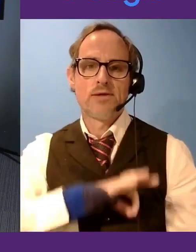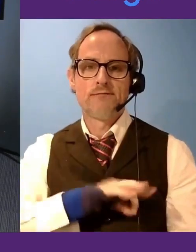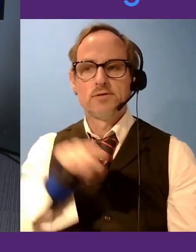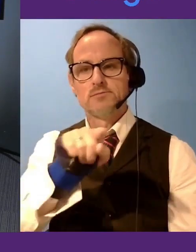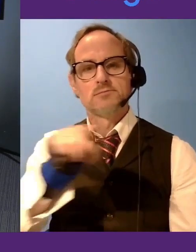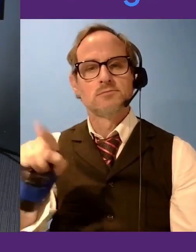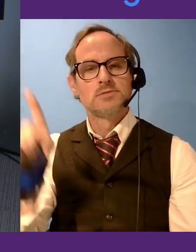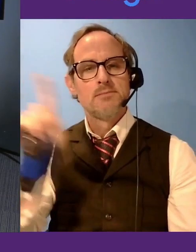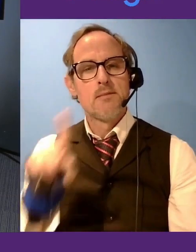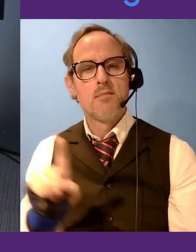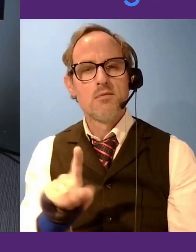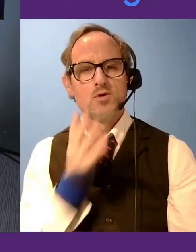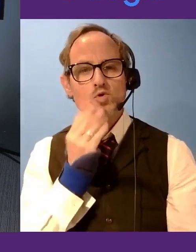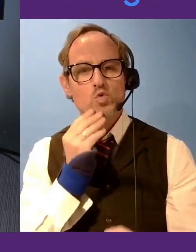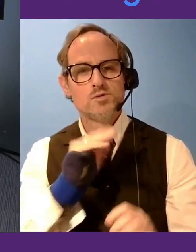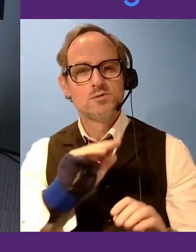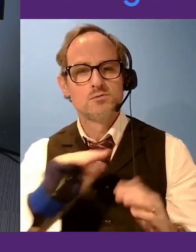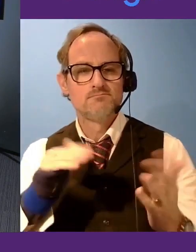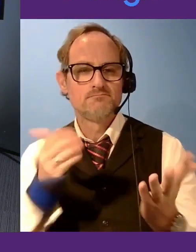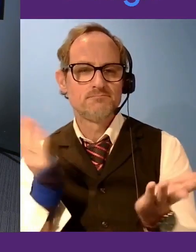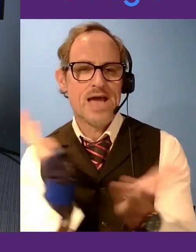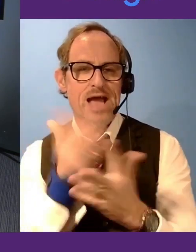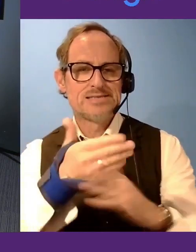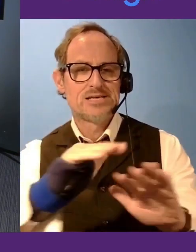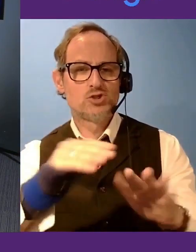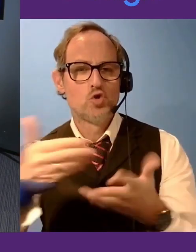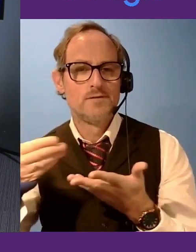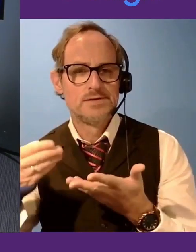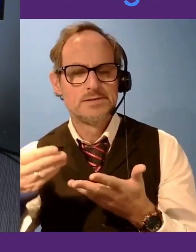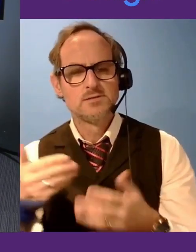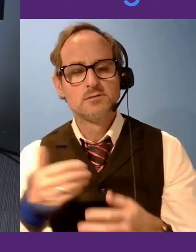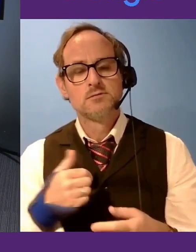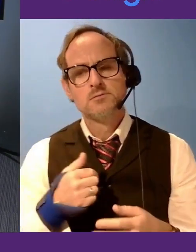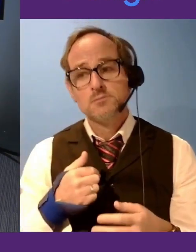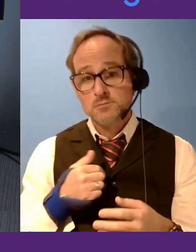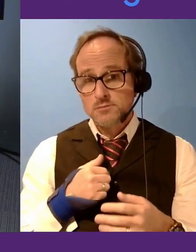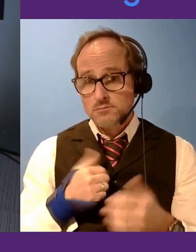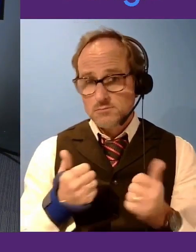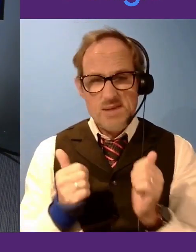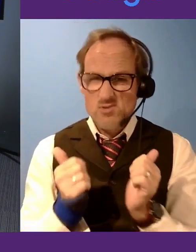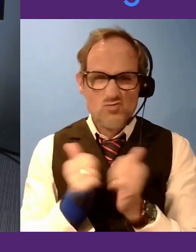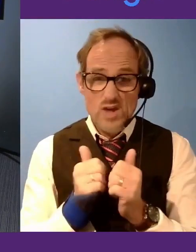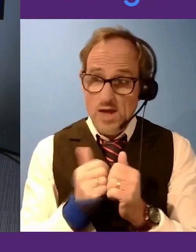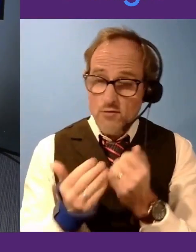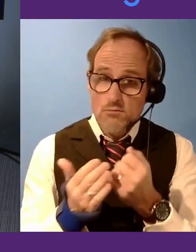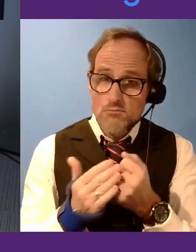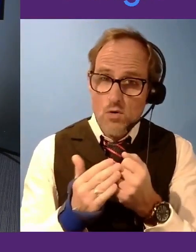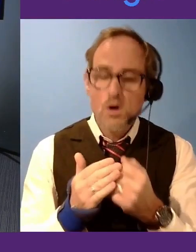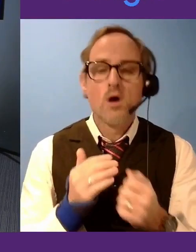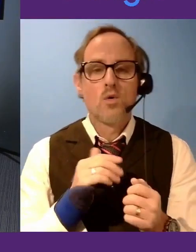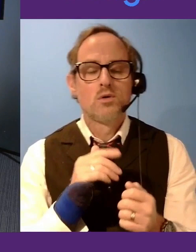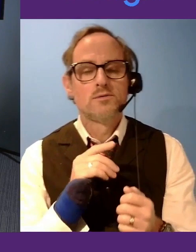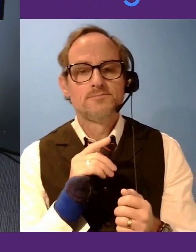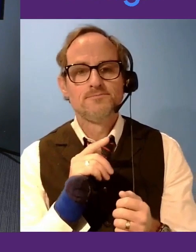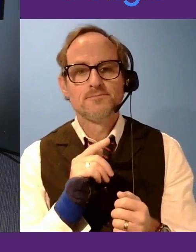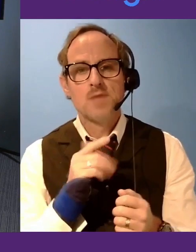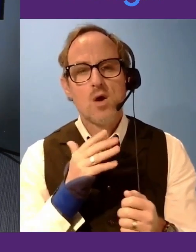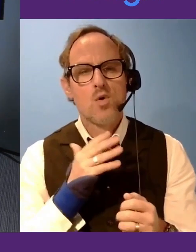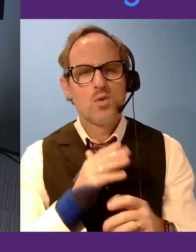ahead. Oh, no. I was just agreeing with you. Did you have something else to add there? I wanted to refer to